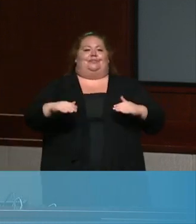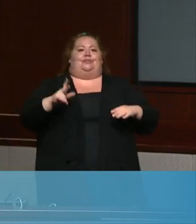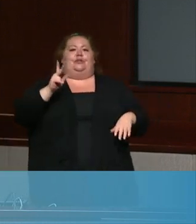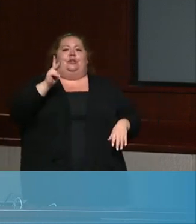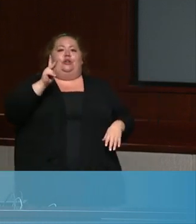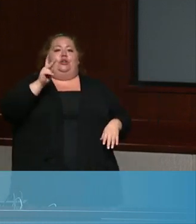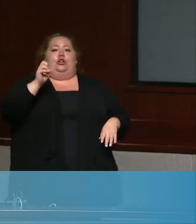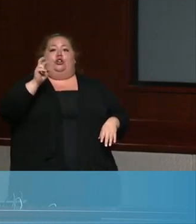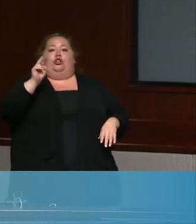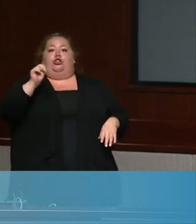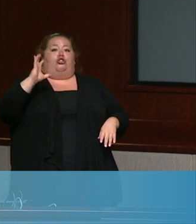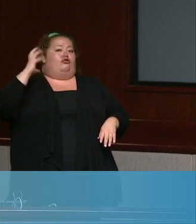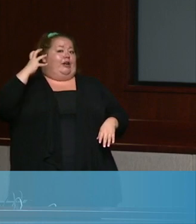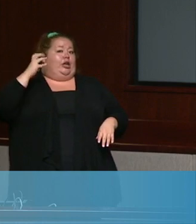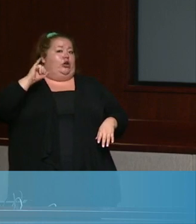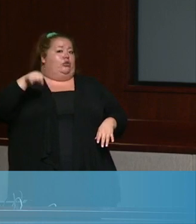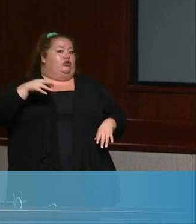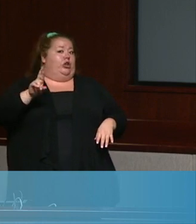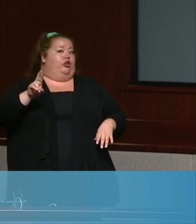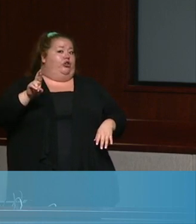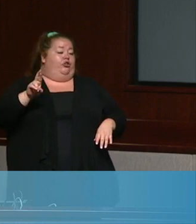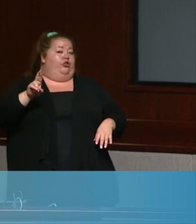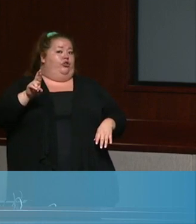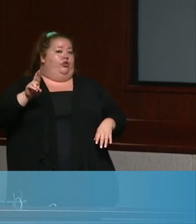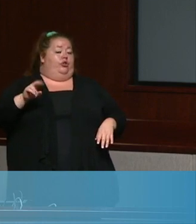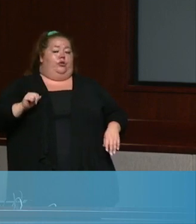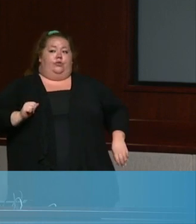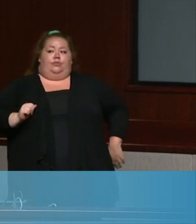I believe we have JR on the line.